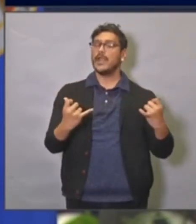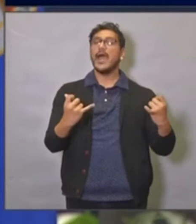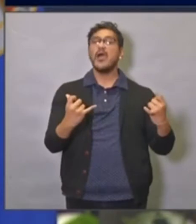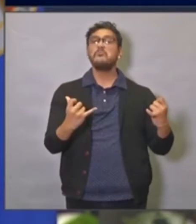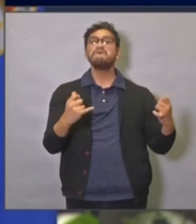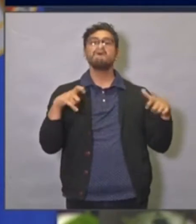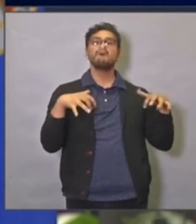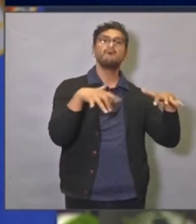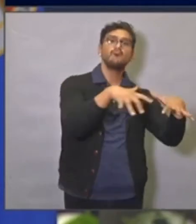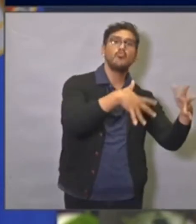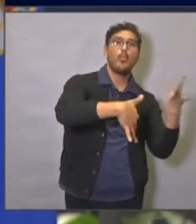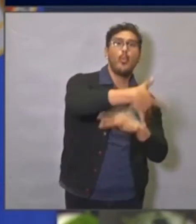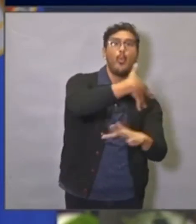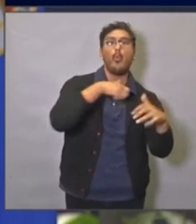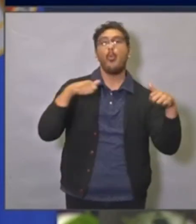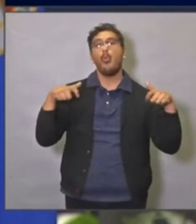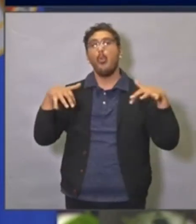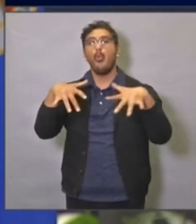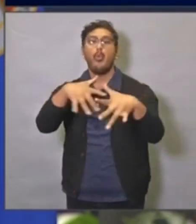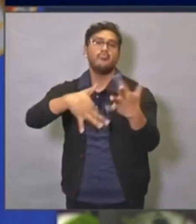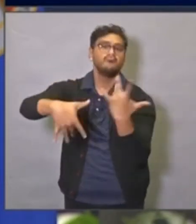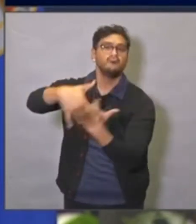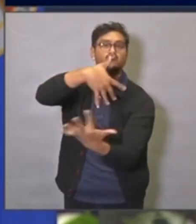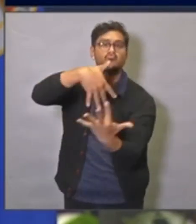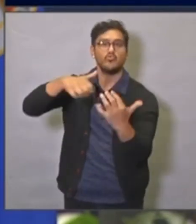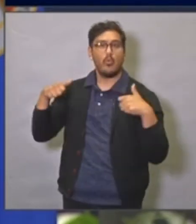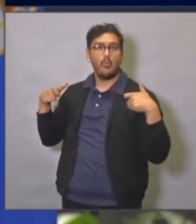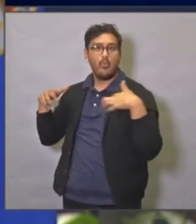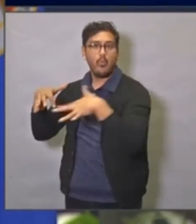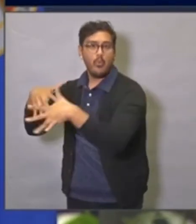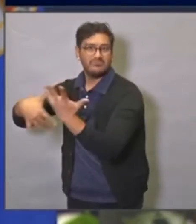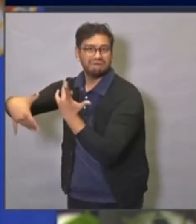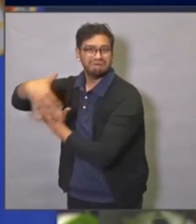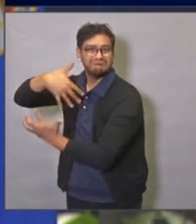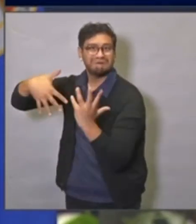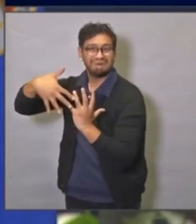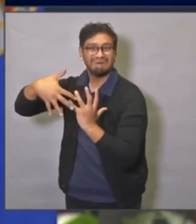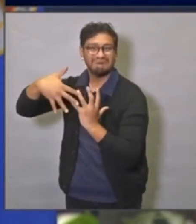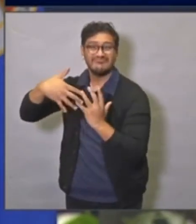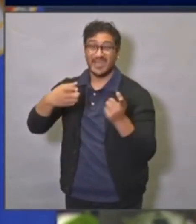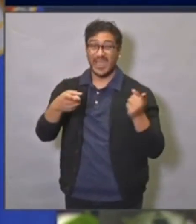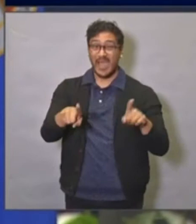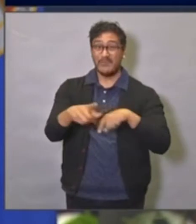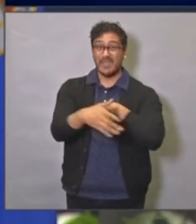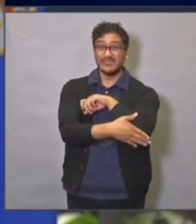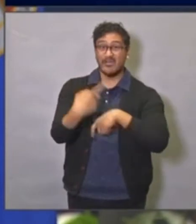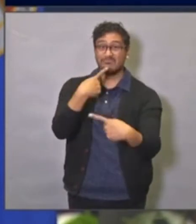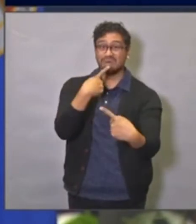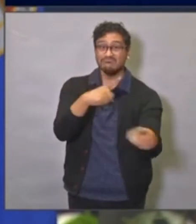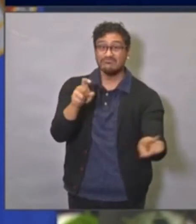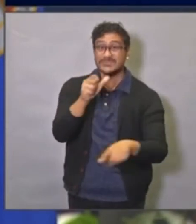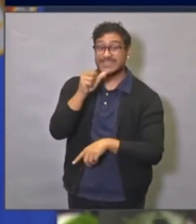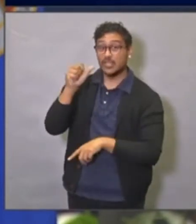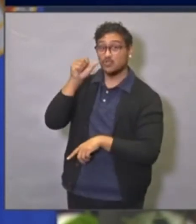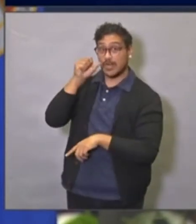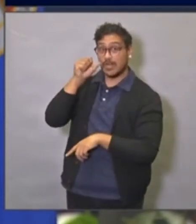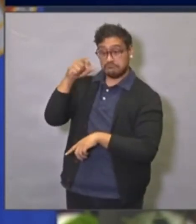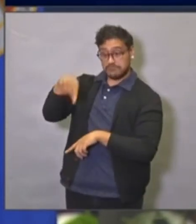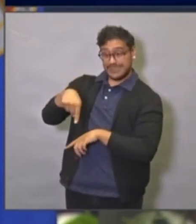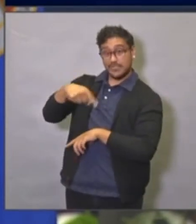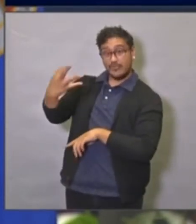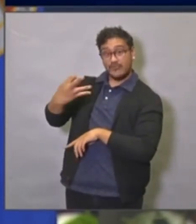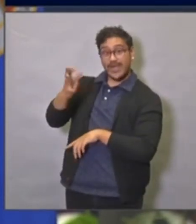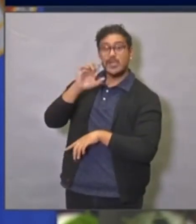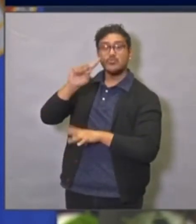heard yesterday, the county announced additional precautions that will take effect on Friday to help protect public health and ensure the safety